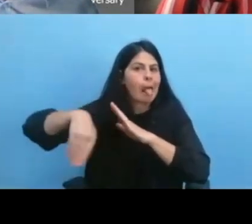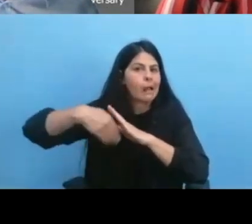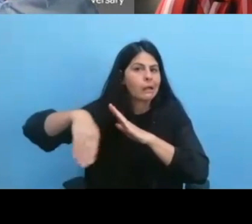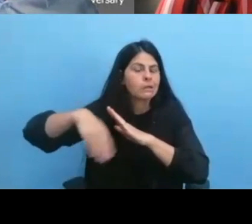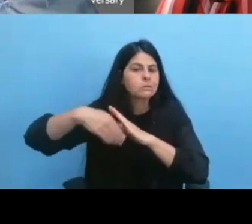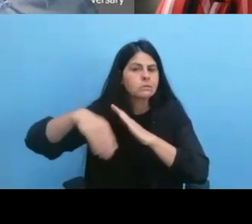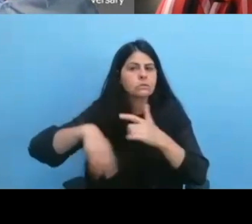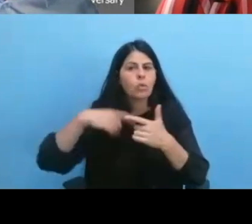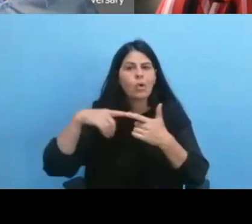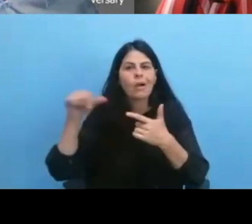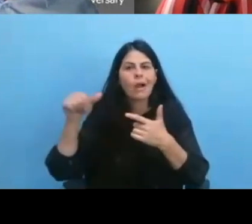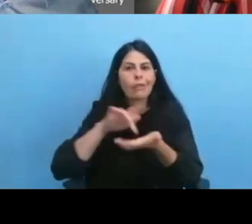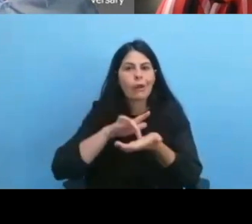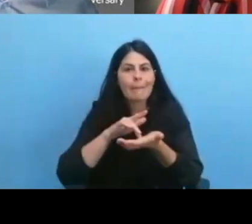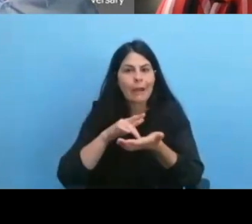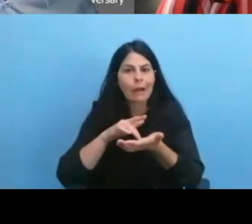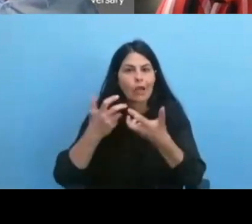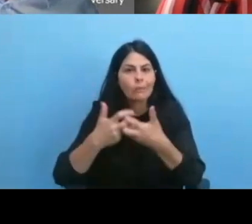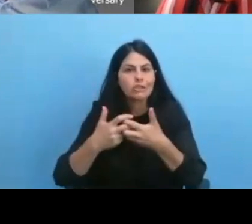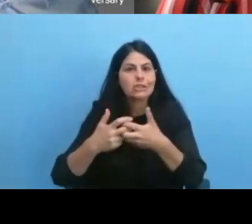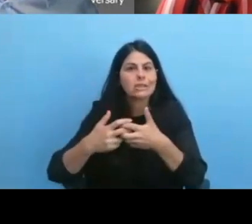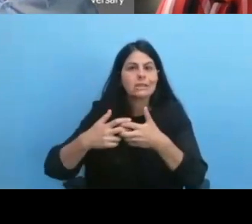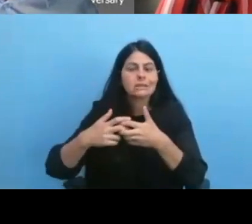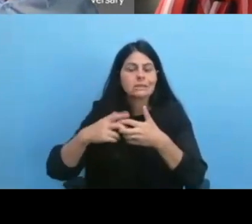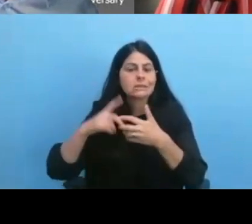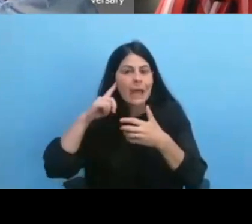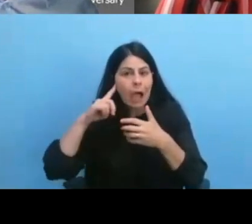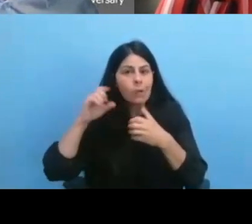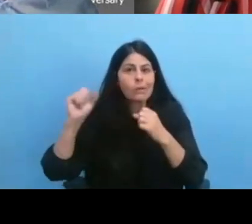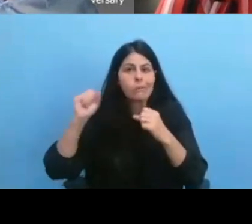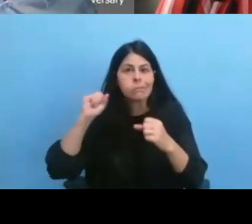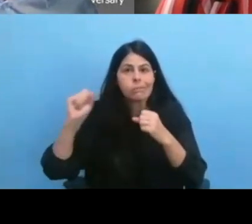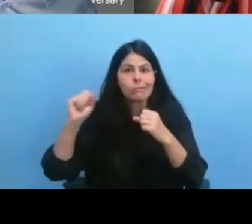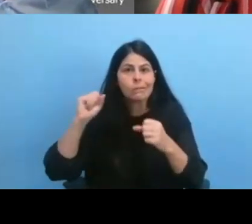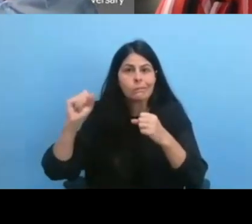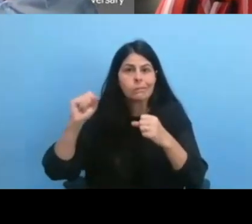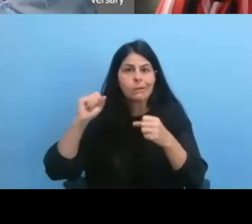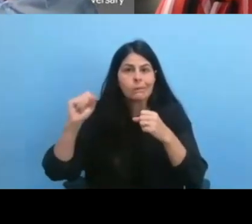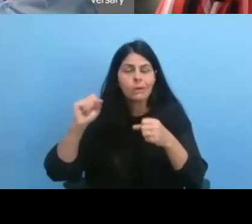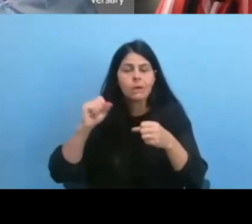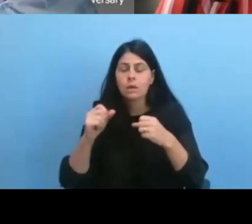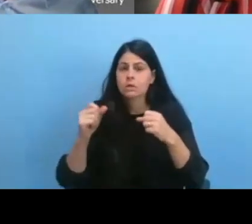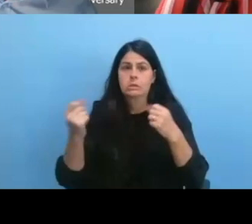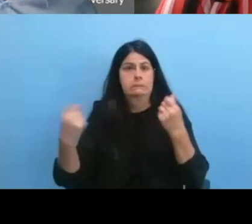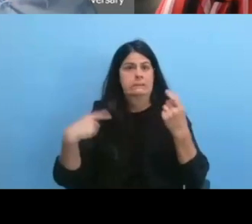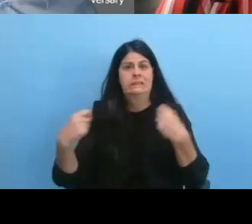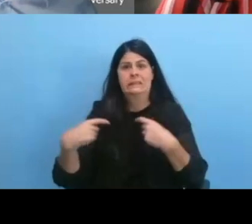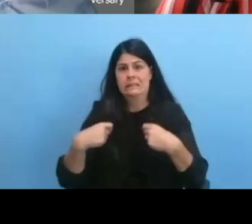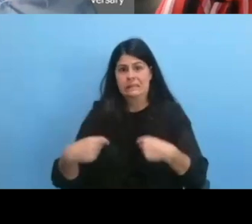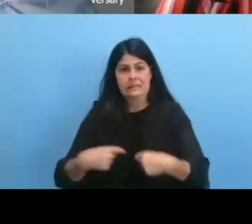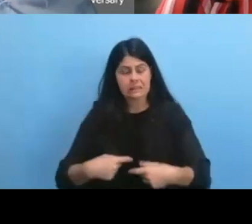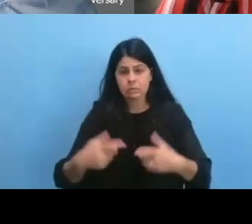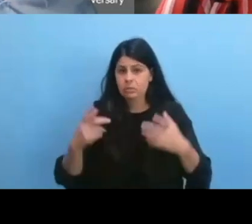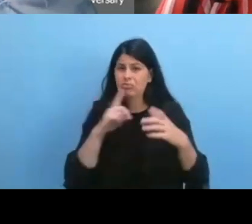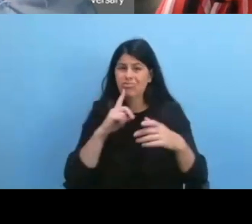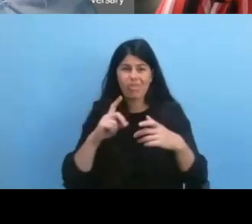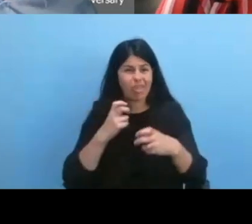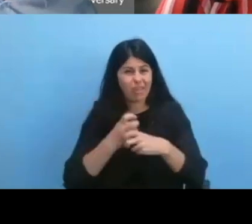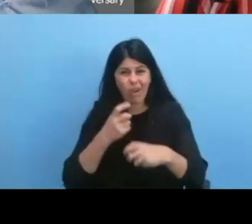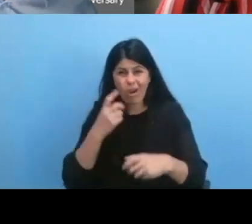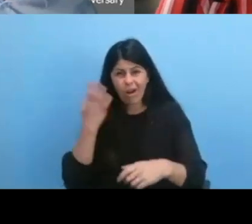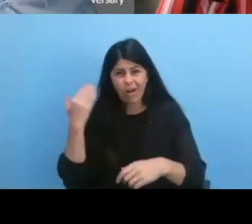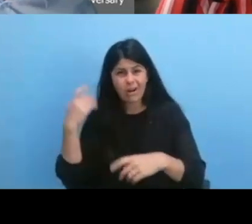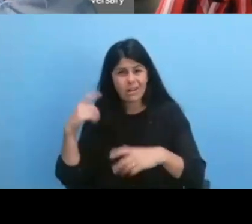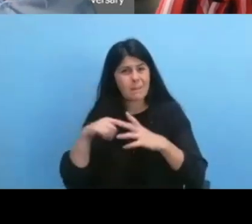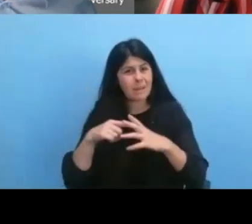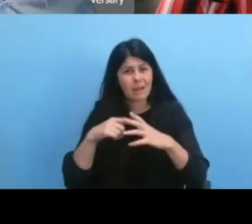off those sound stimulations that I had in the beginning was like really kind of difficult to adjust to, and I had to